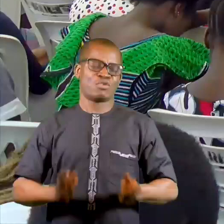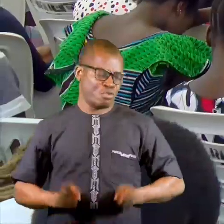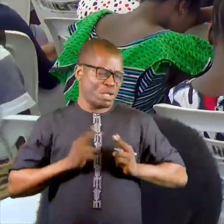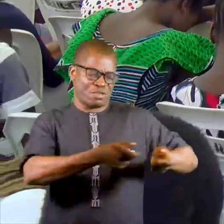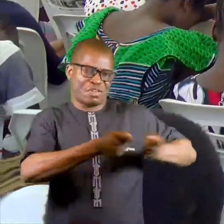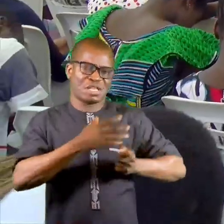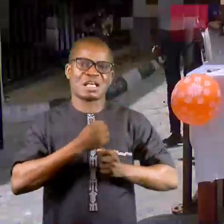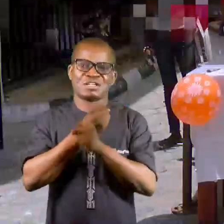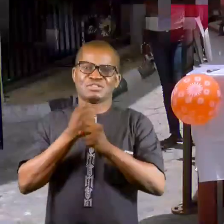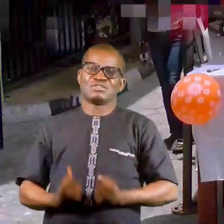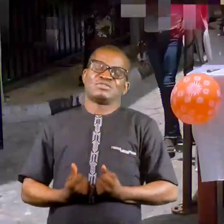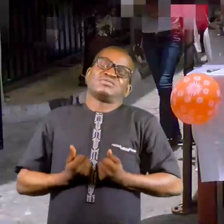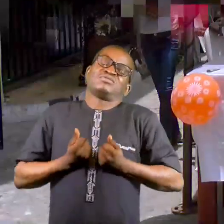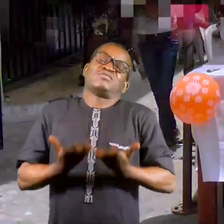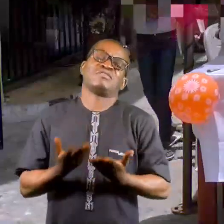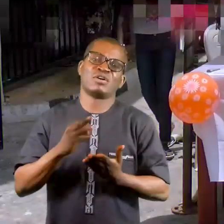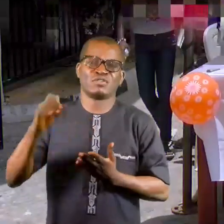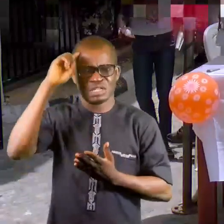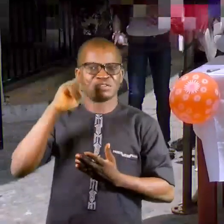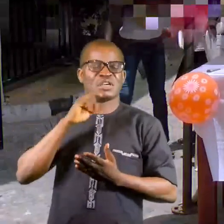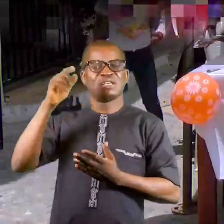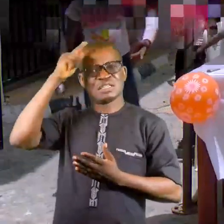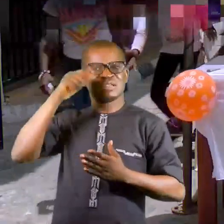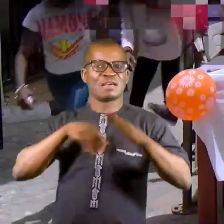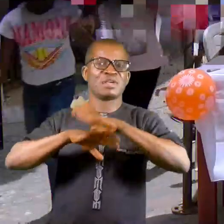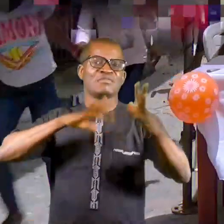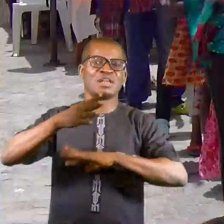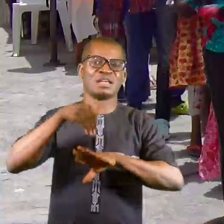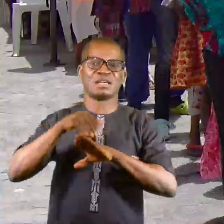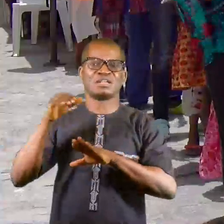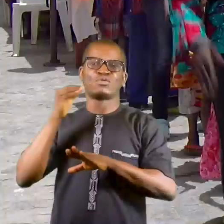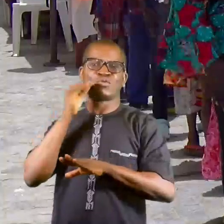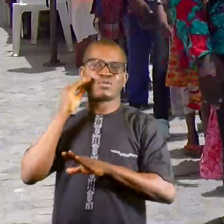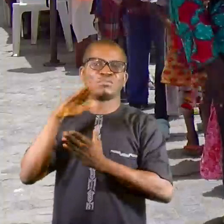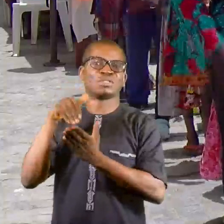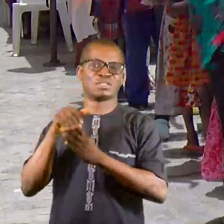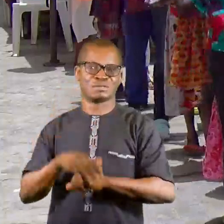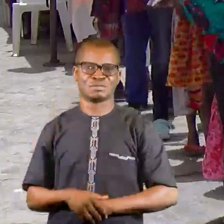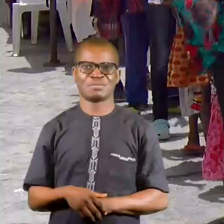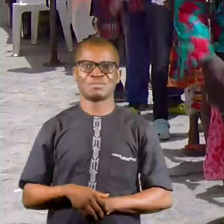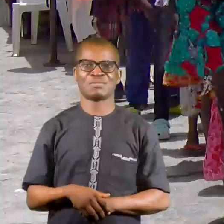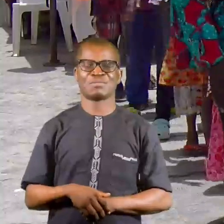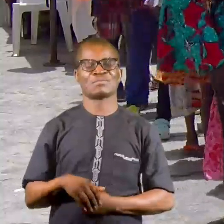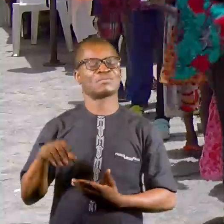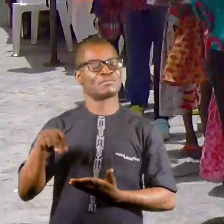trafficking and survivors of sexual and gender-based violence at the agency's shelter.